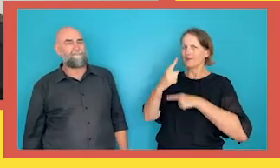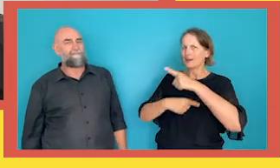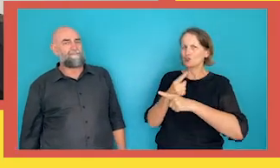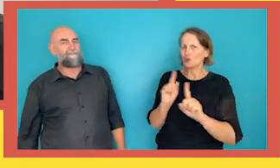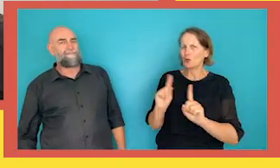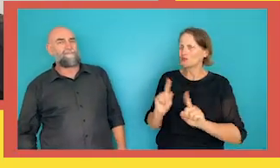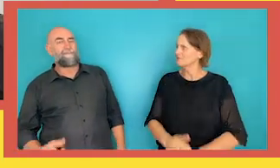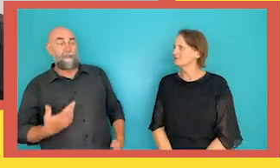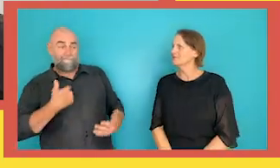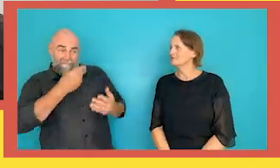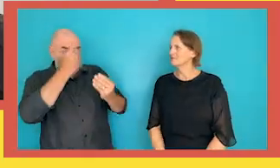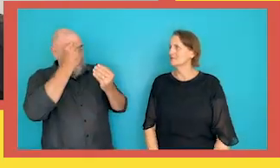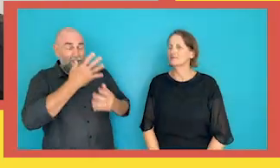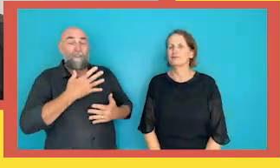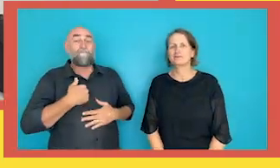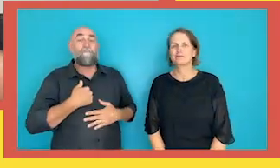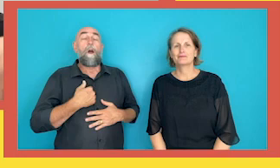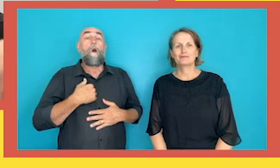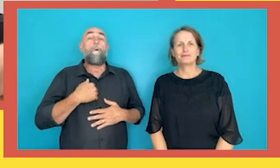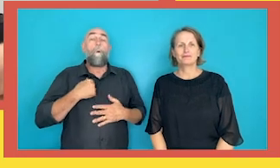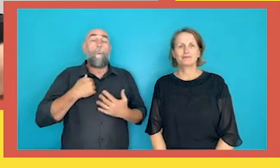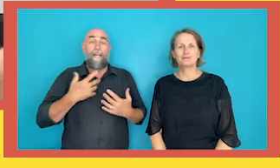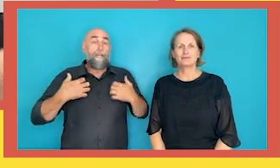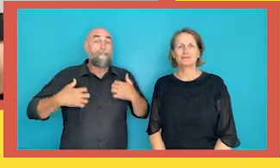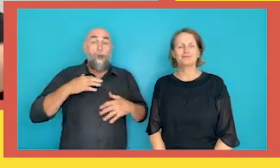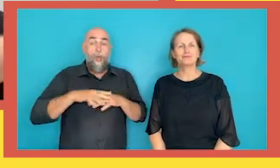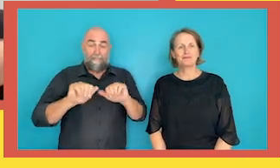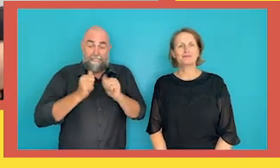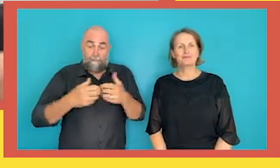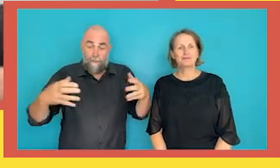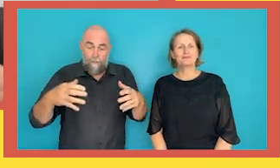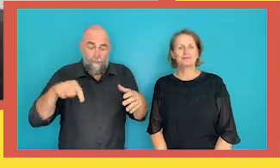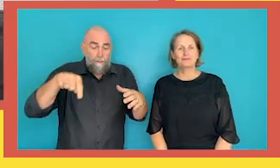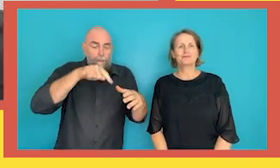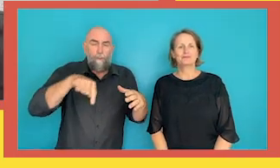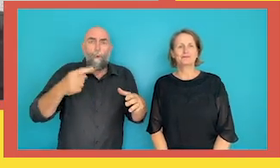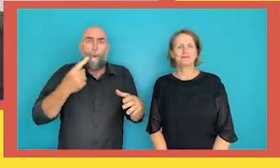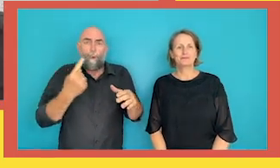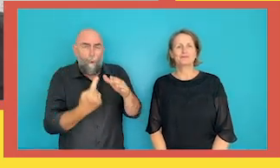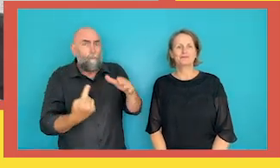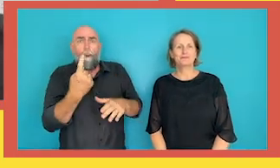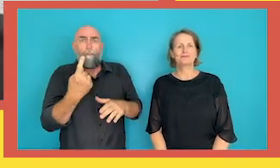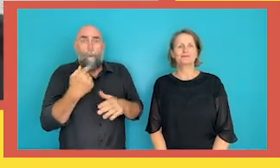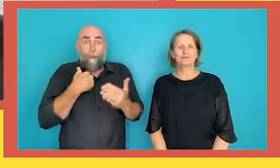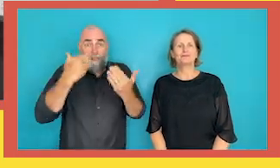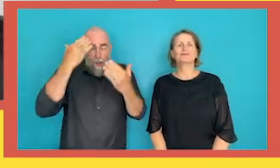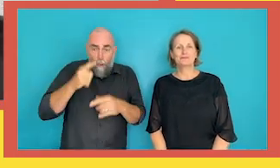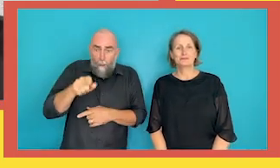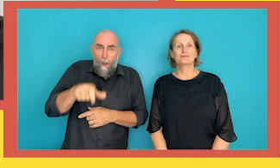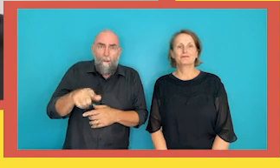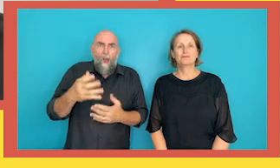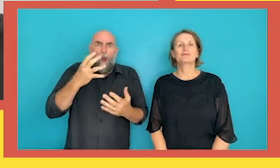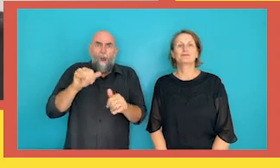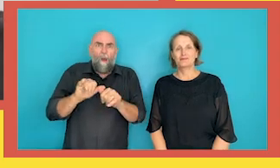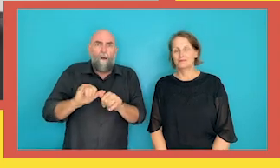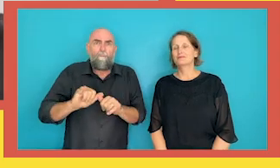Paralympic year is who's the one that's going to come that we don't know. You know, they may be familiar to us. We may have seen them at a previous